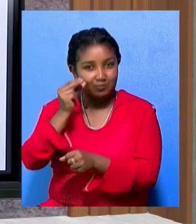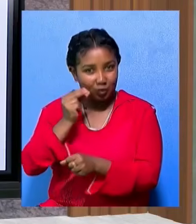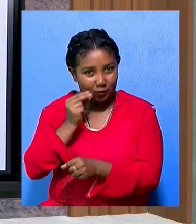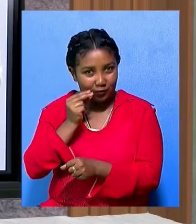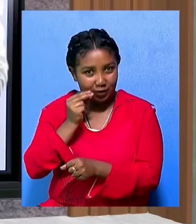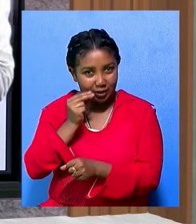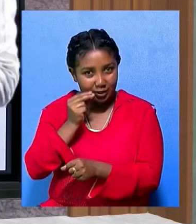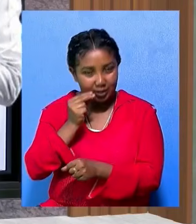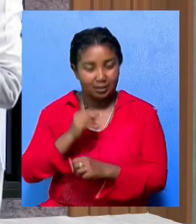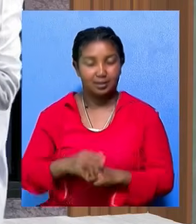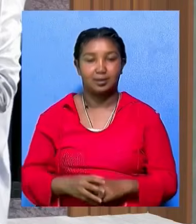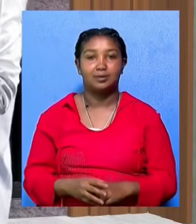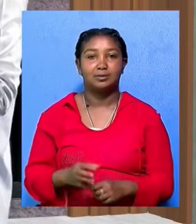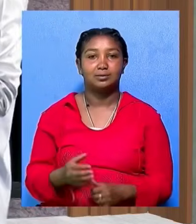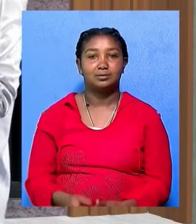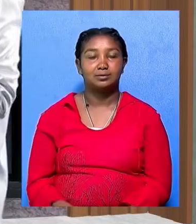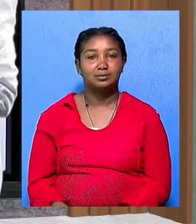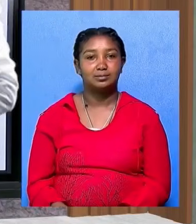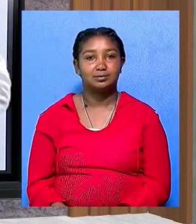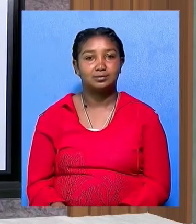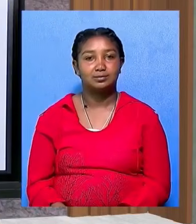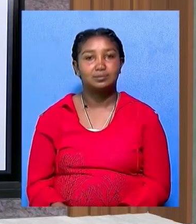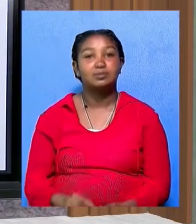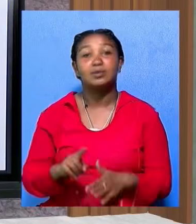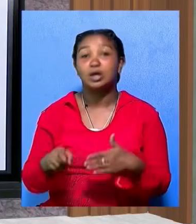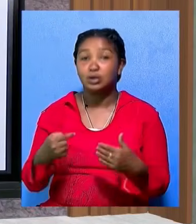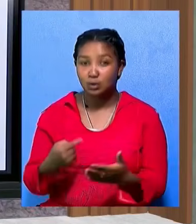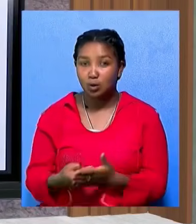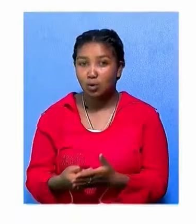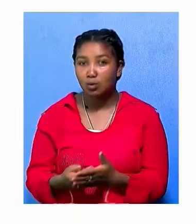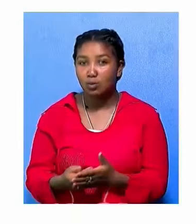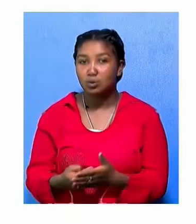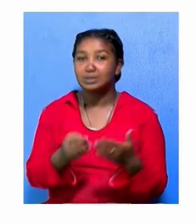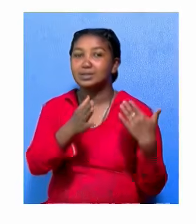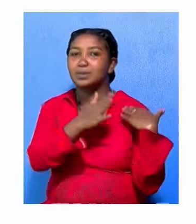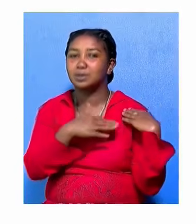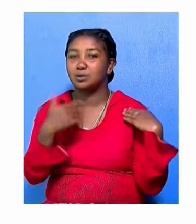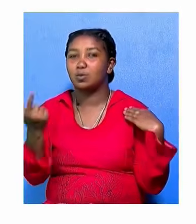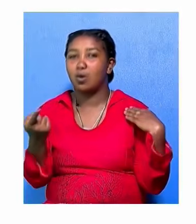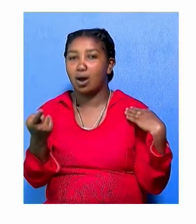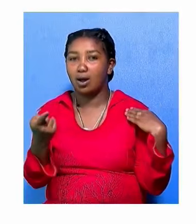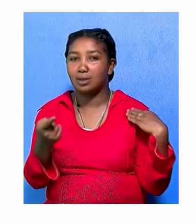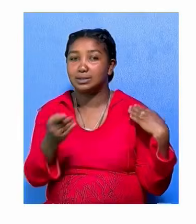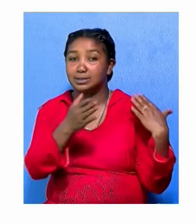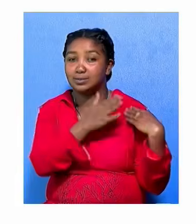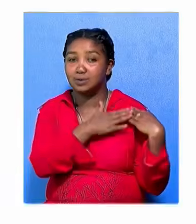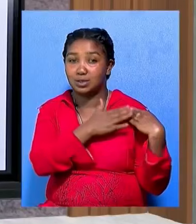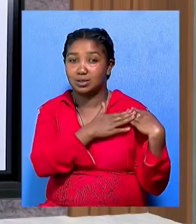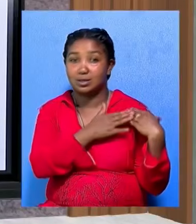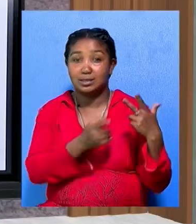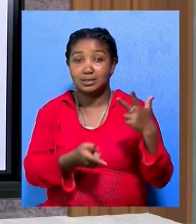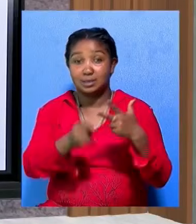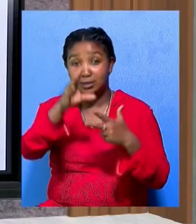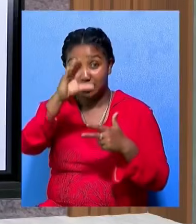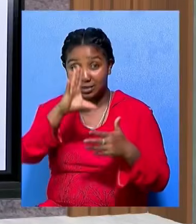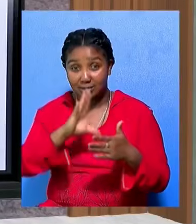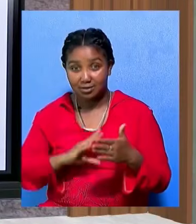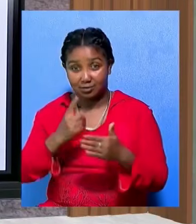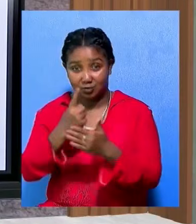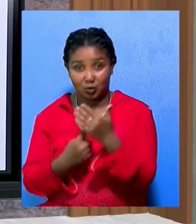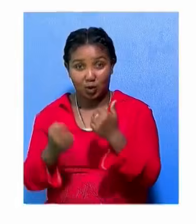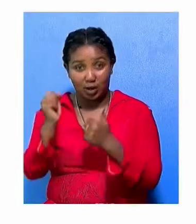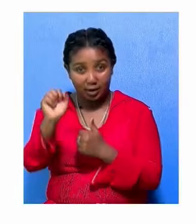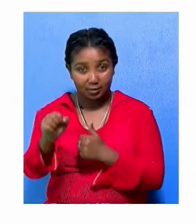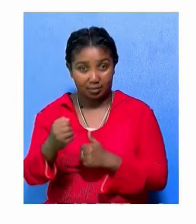sometimes blank make coffee. So, what about the subject here? The given subject is third person